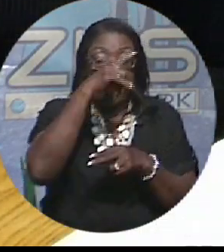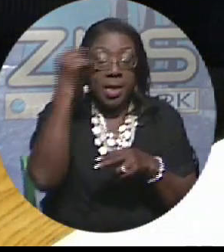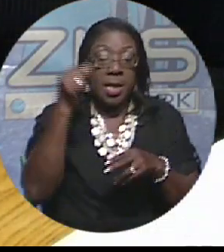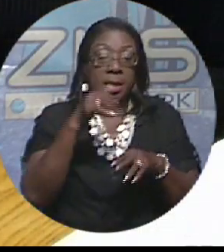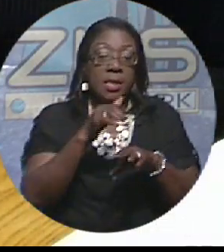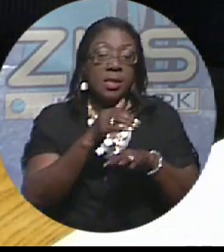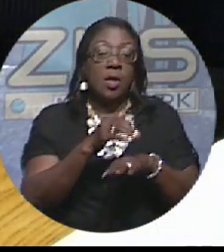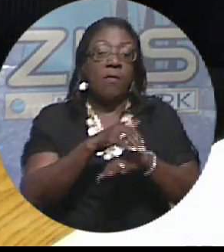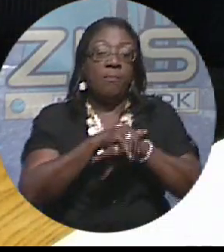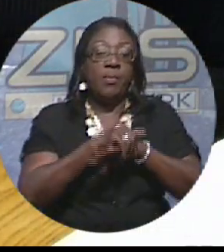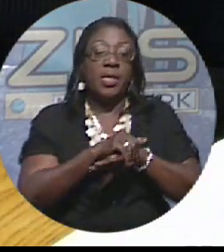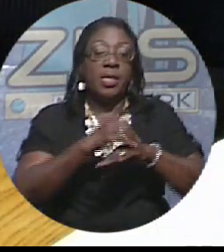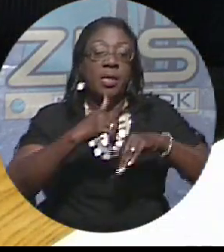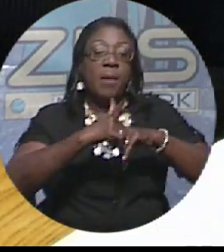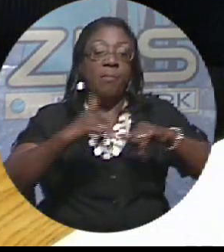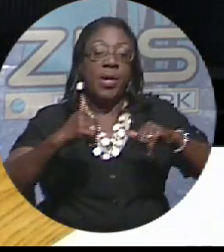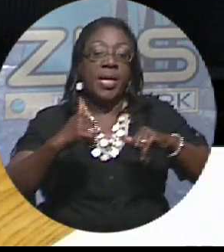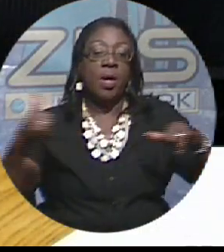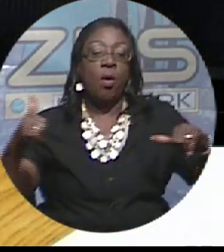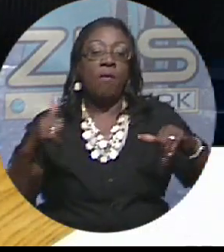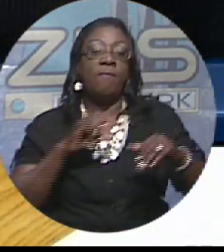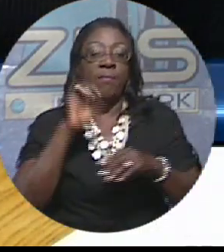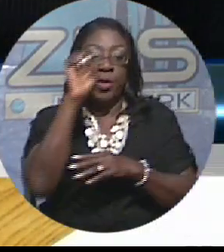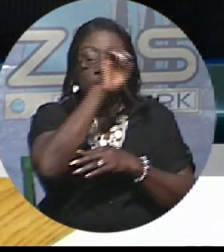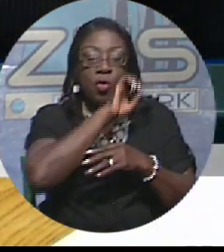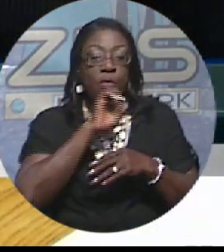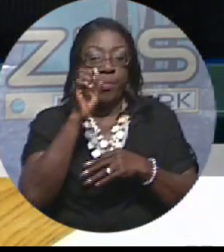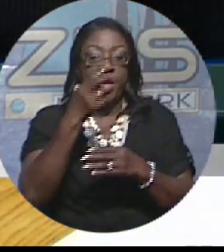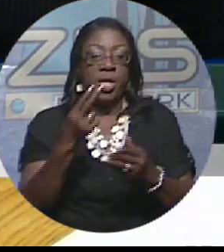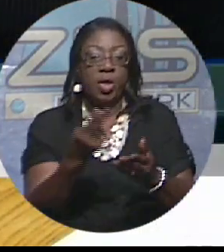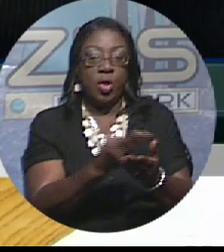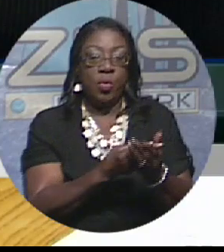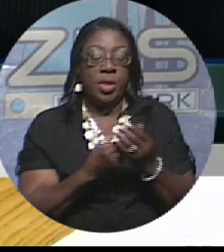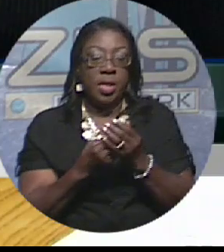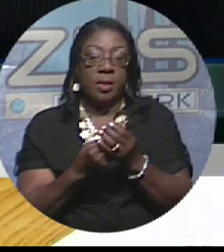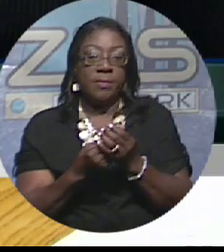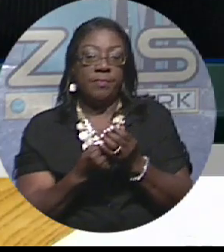Our view is the Caribbean regional negotiating machinery should be utilized